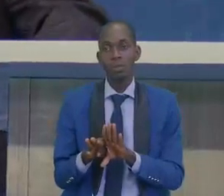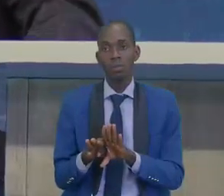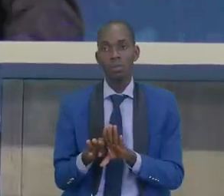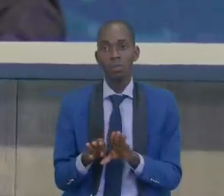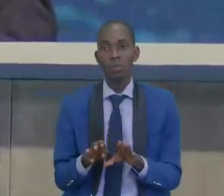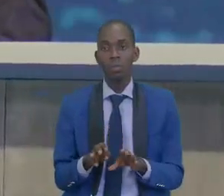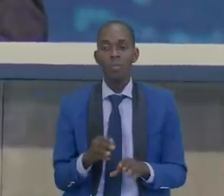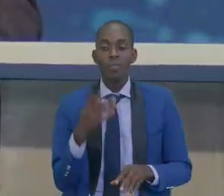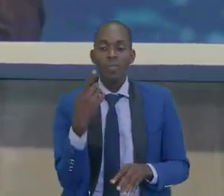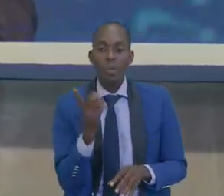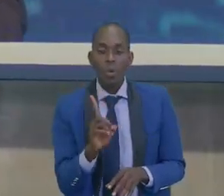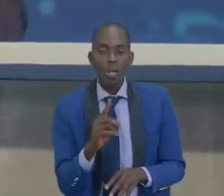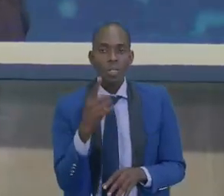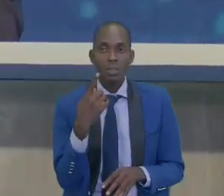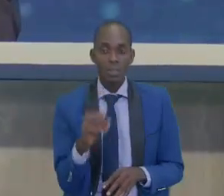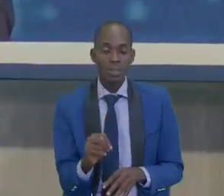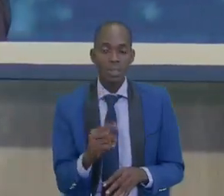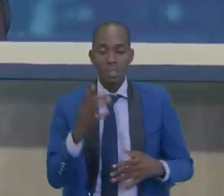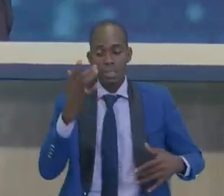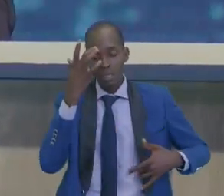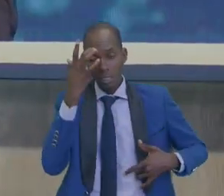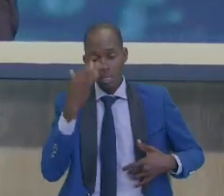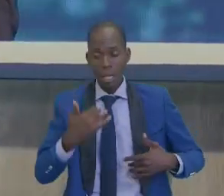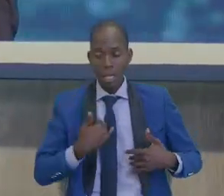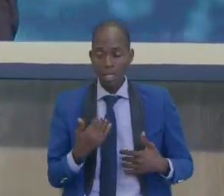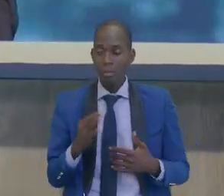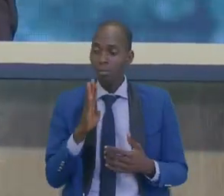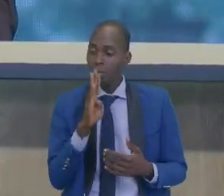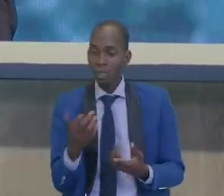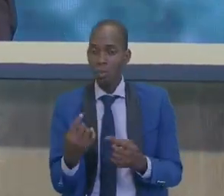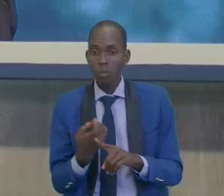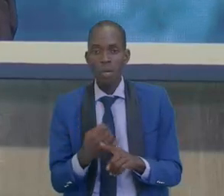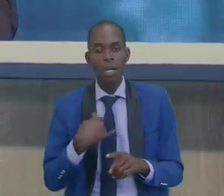The source of our sickness has not been dealt with.